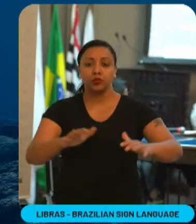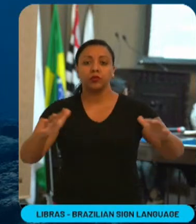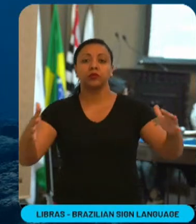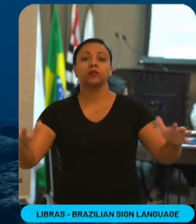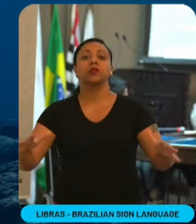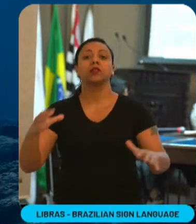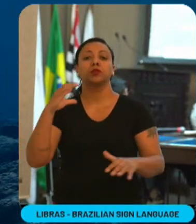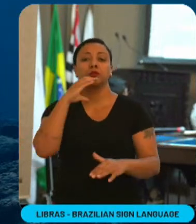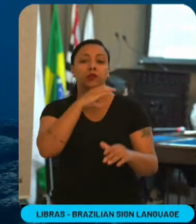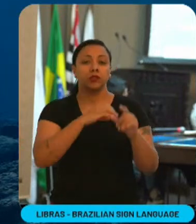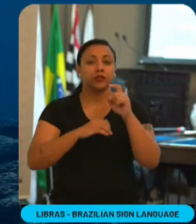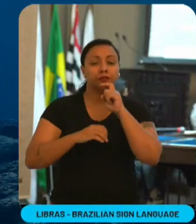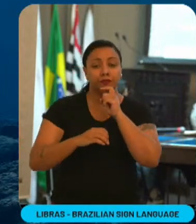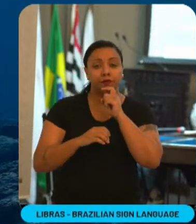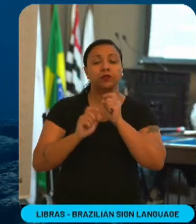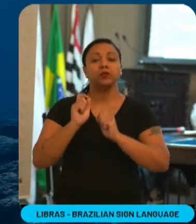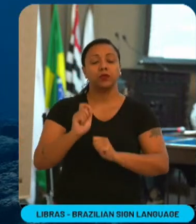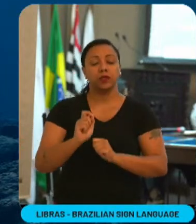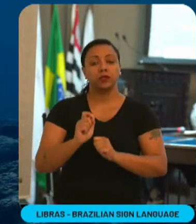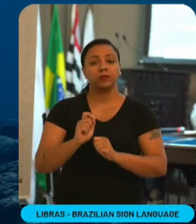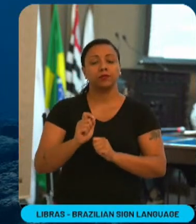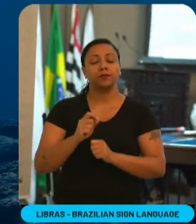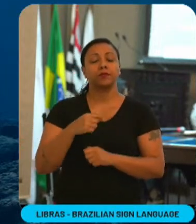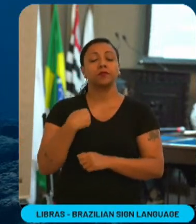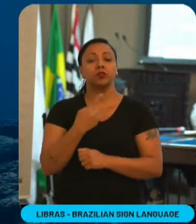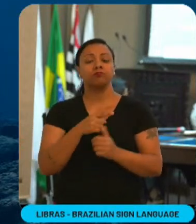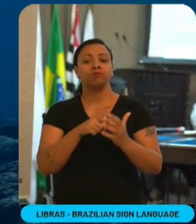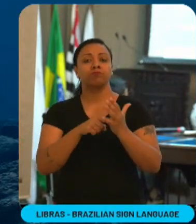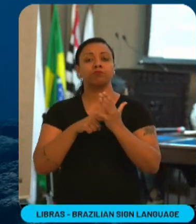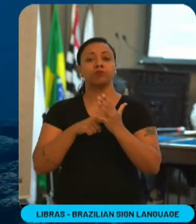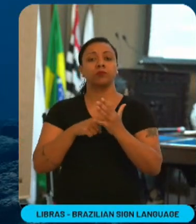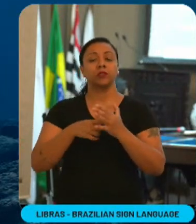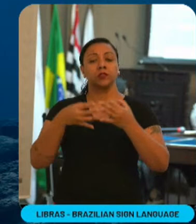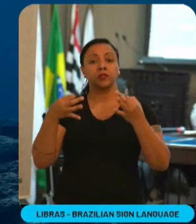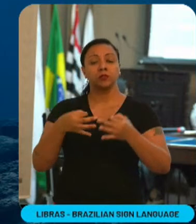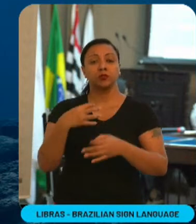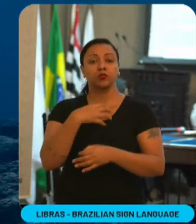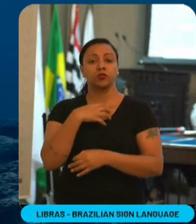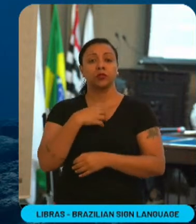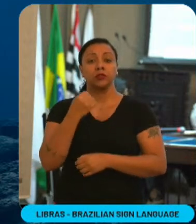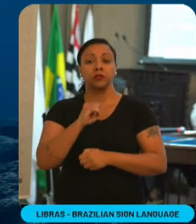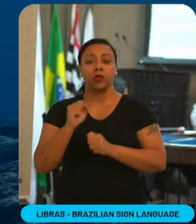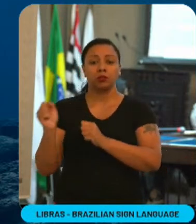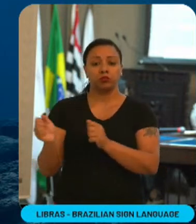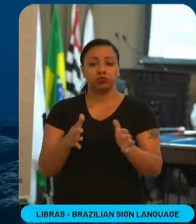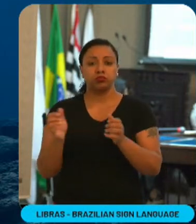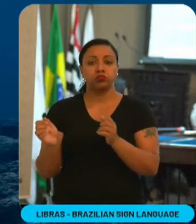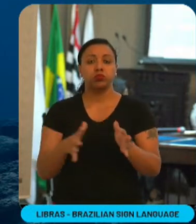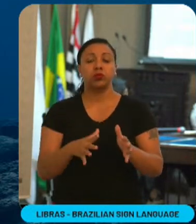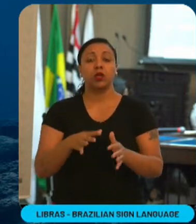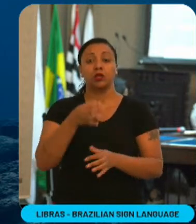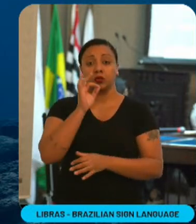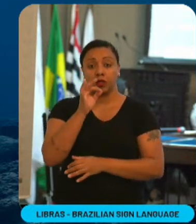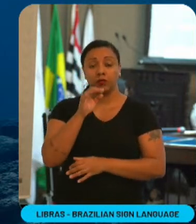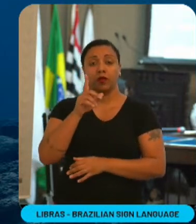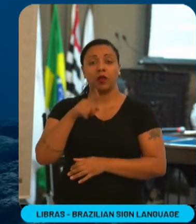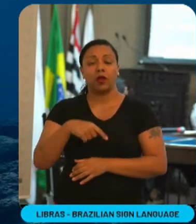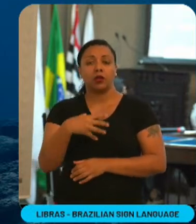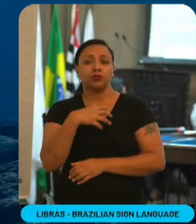for example, the temperature of the ocean, El Nino y La Nina, brings a